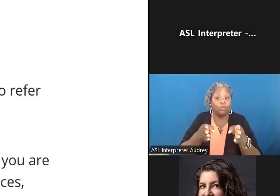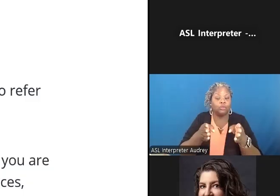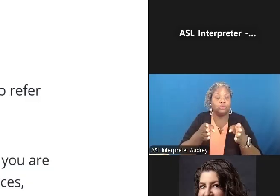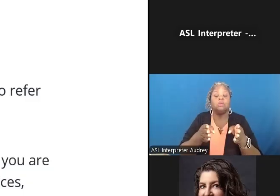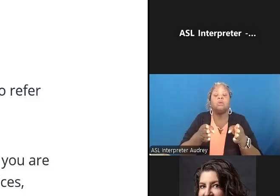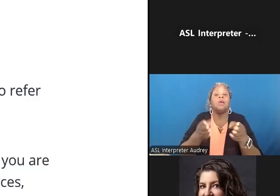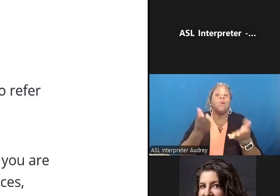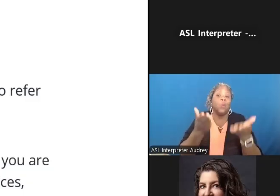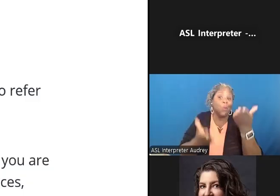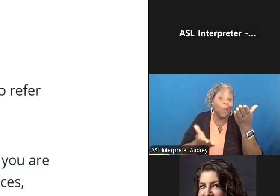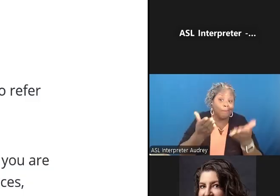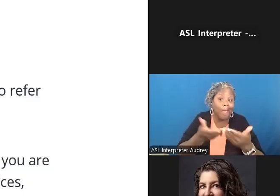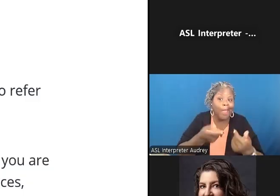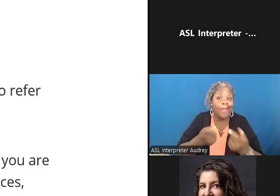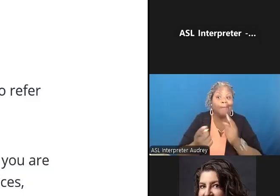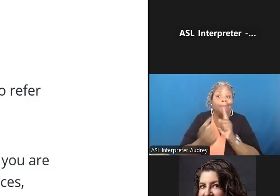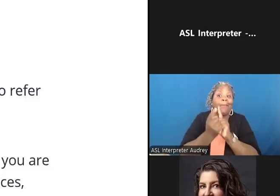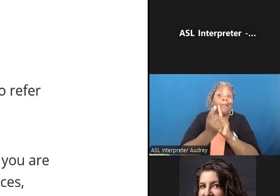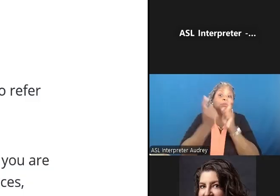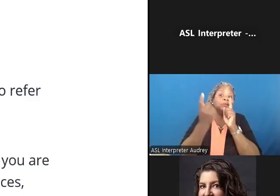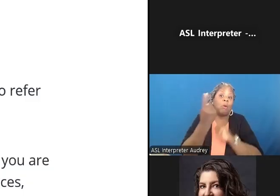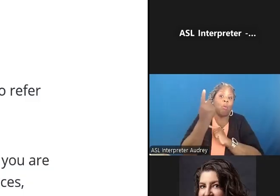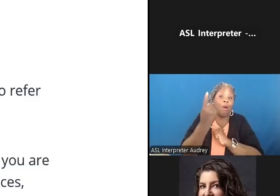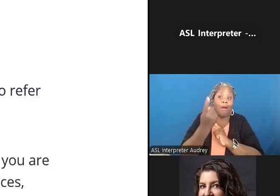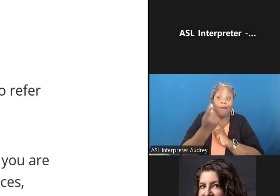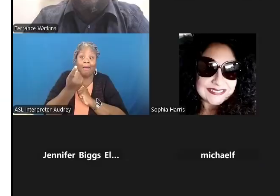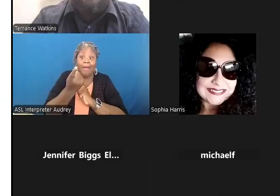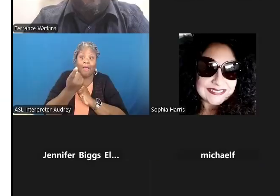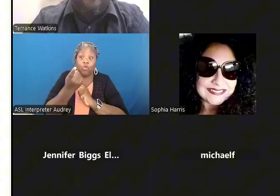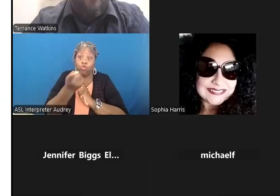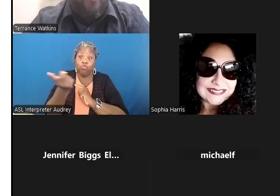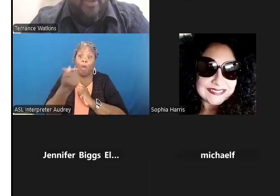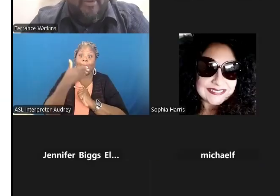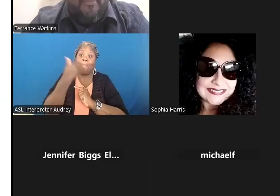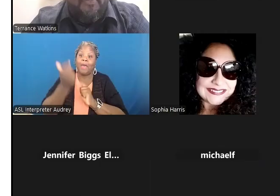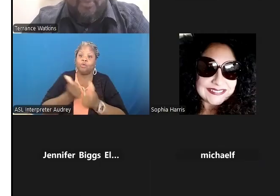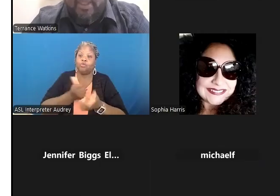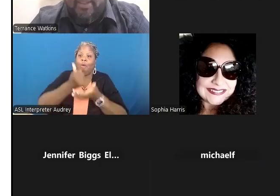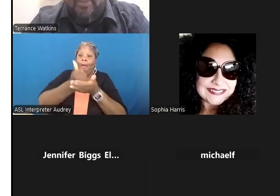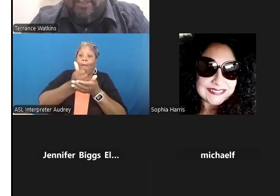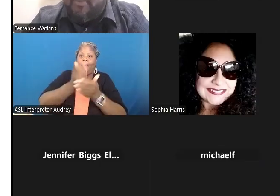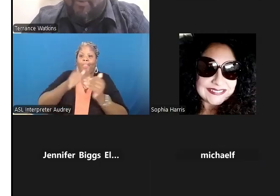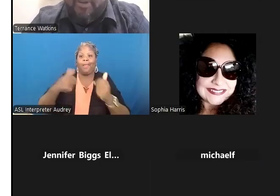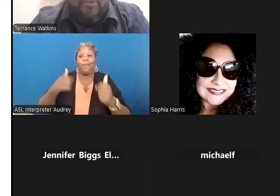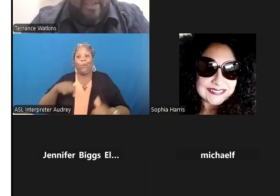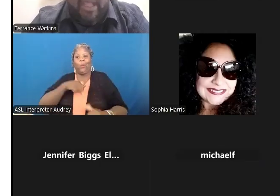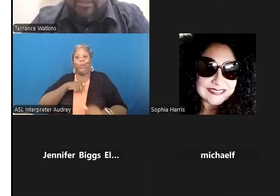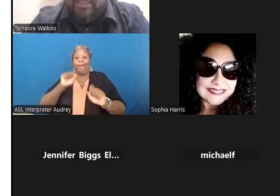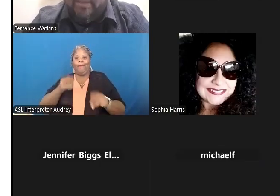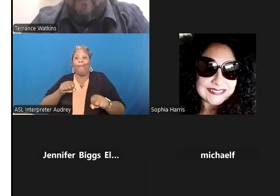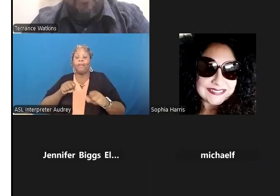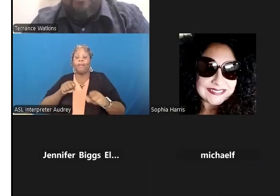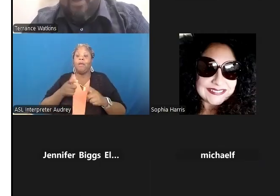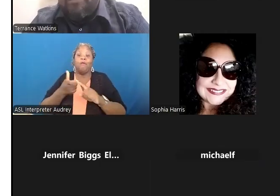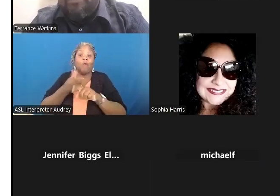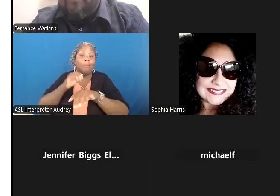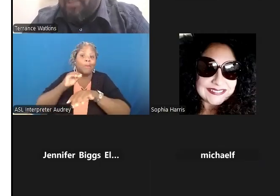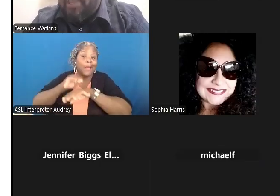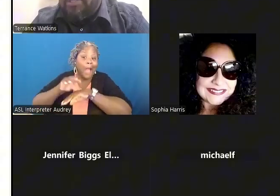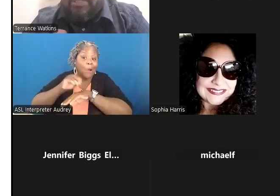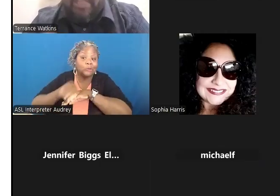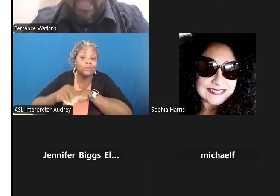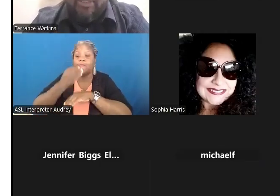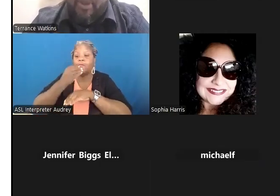may encounter someone that has a need that you are better suited to address than we are. This may range from counseling, food